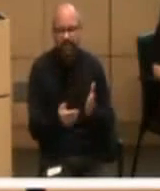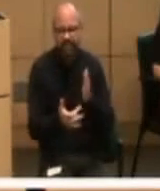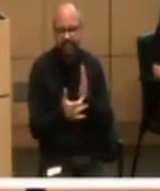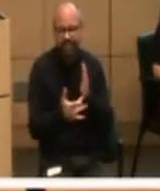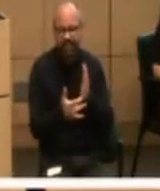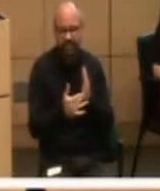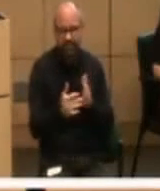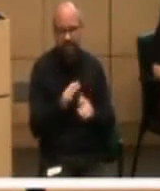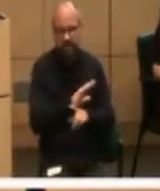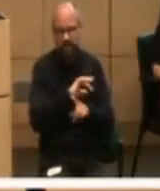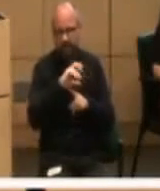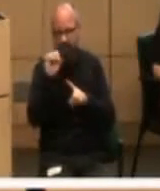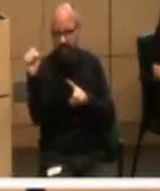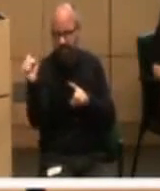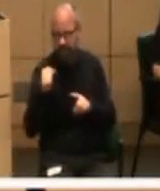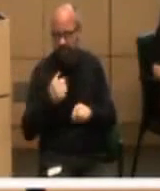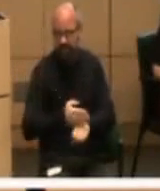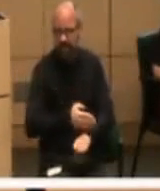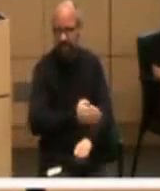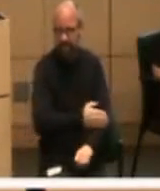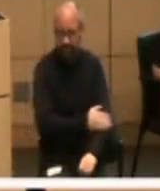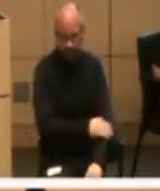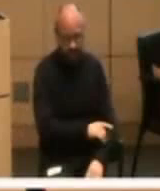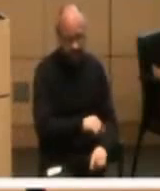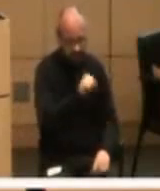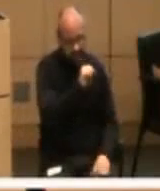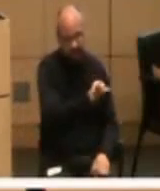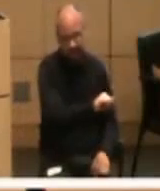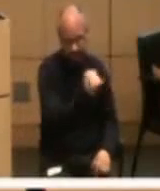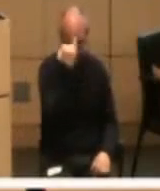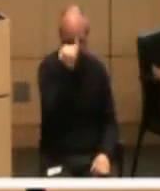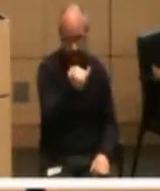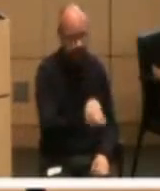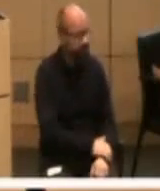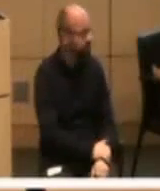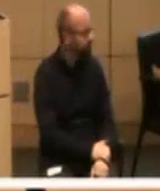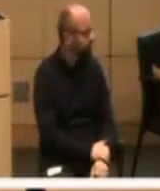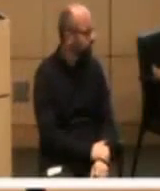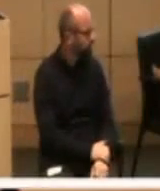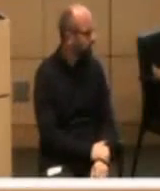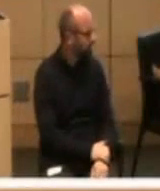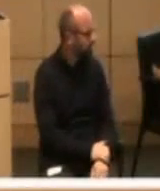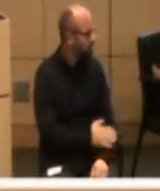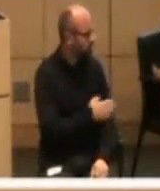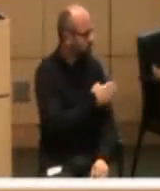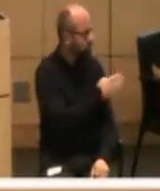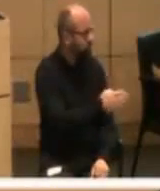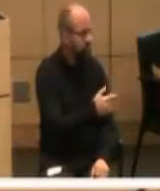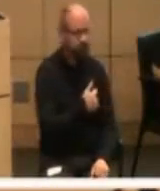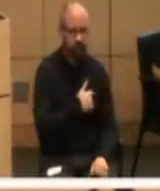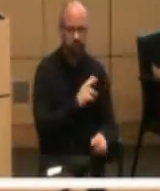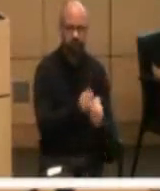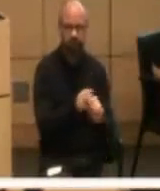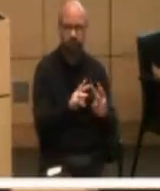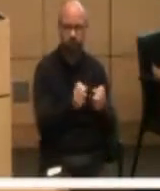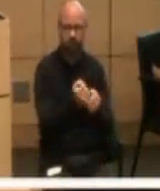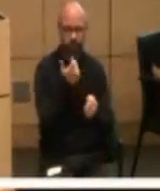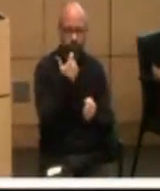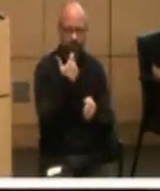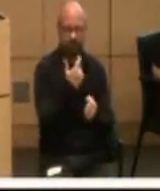quickly. But yeah, I love that idea. I was at a session recently, and it was for teaching, but at the college level. And I know that a lot